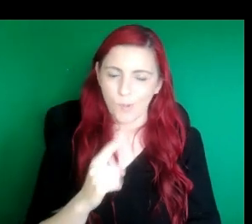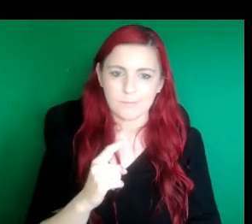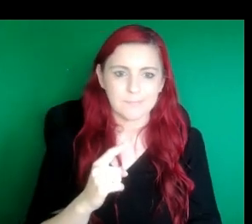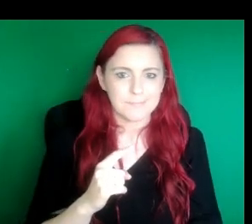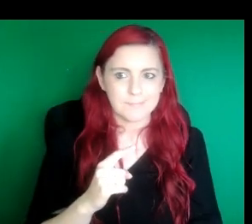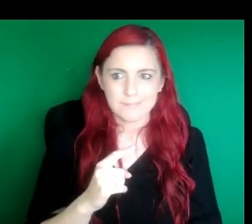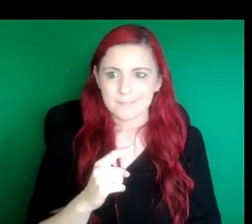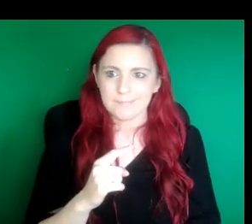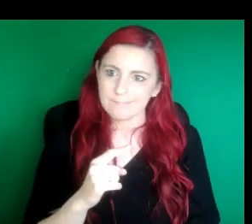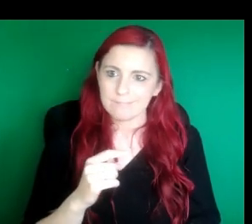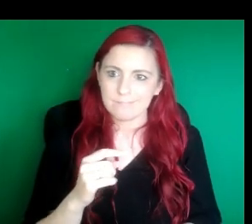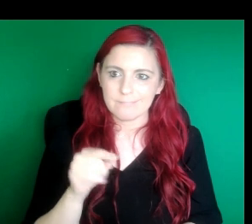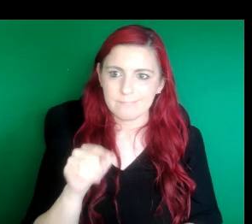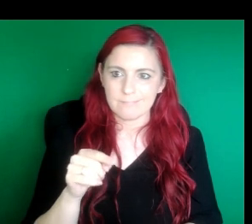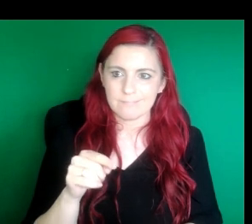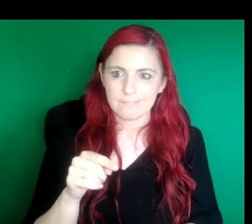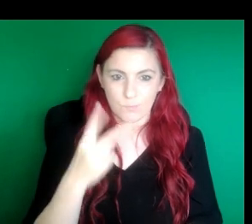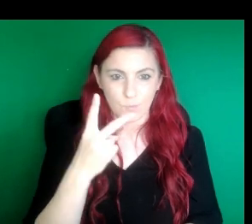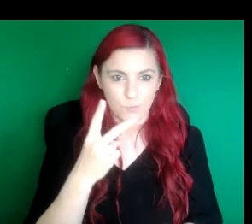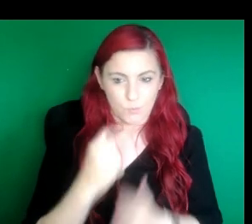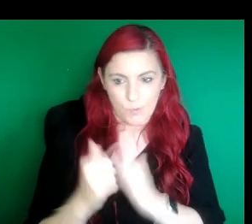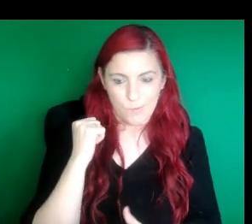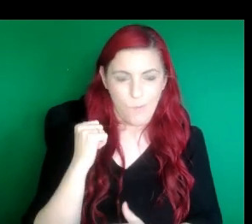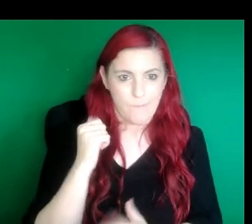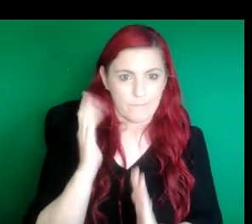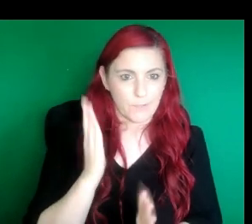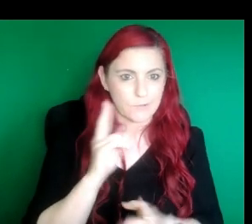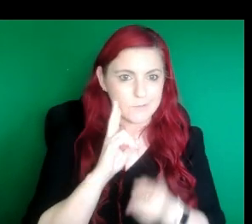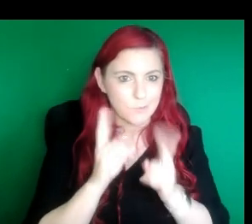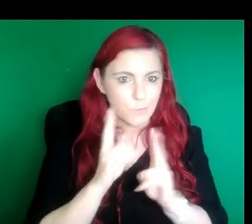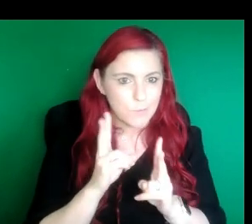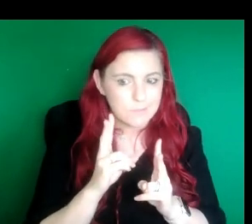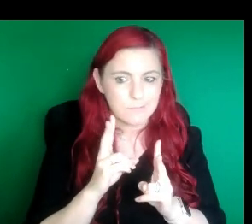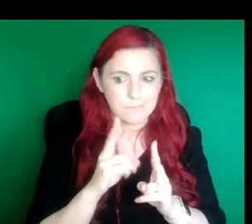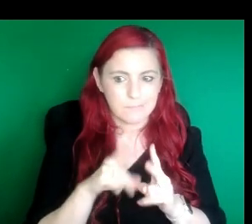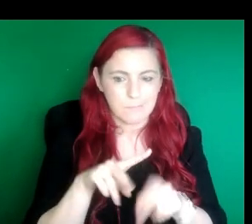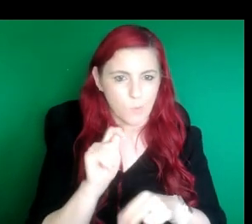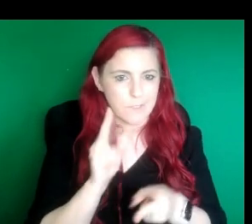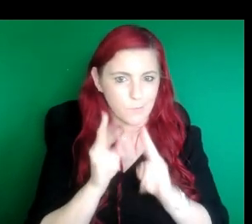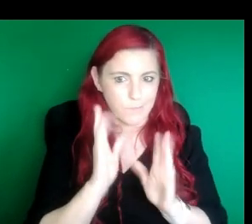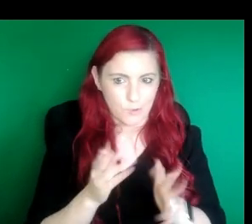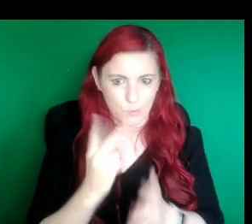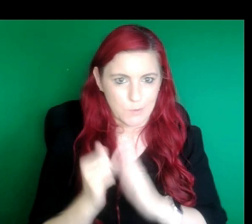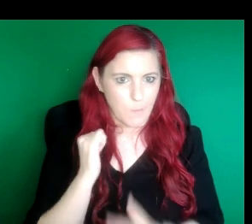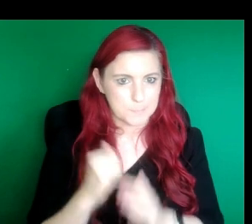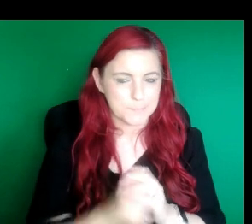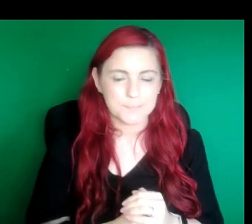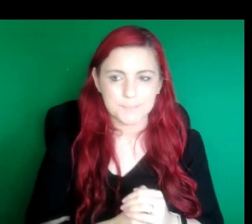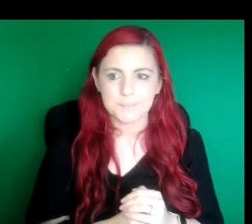it's been just over 2 years now that I've done most of the interviews.